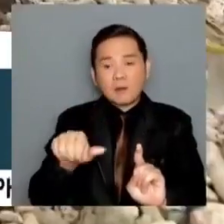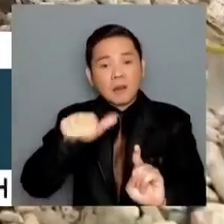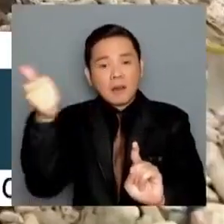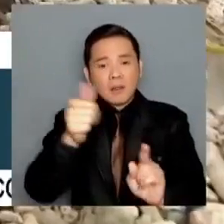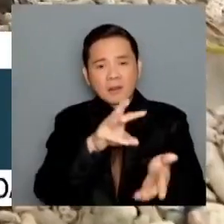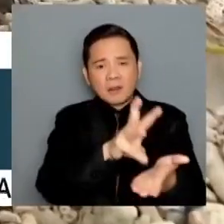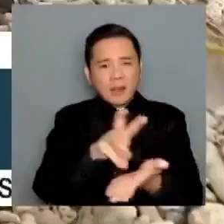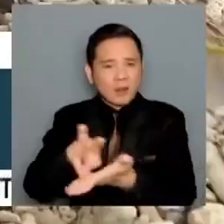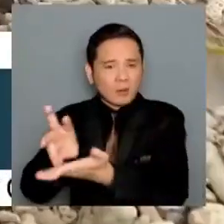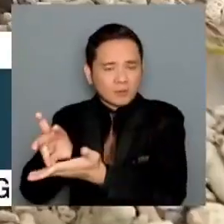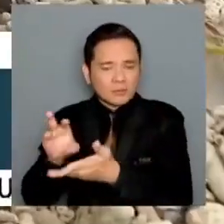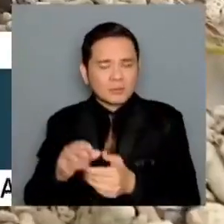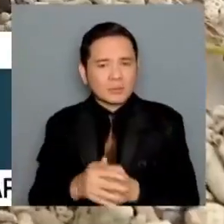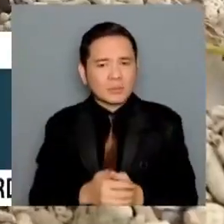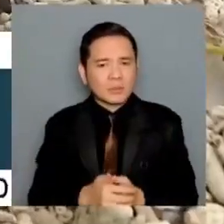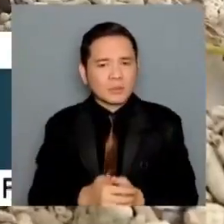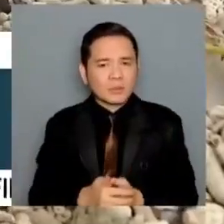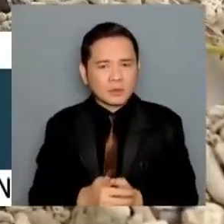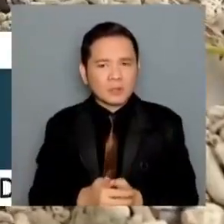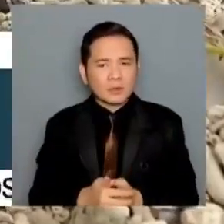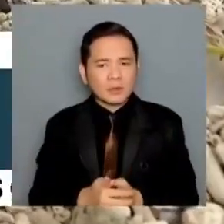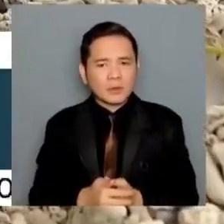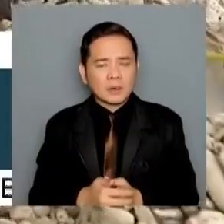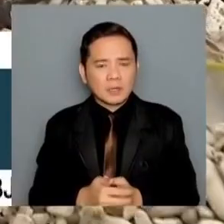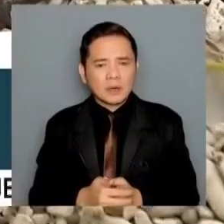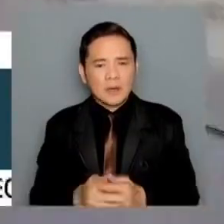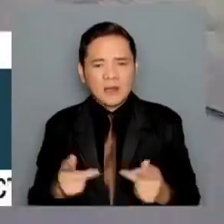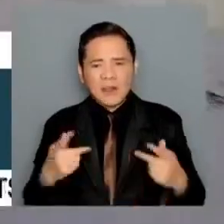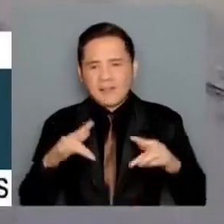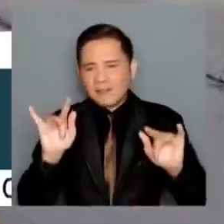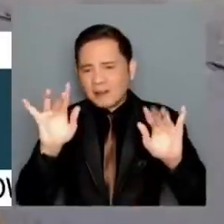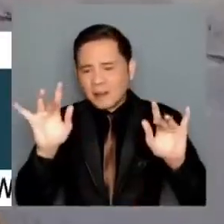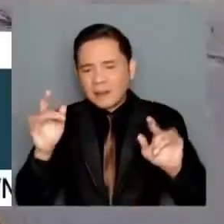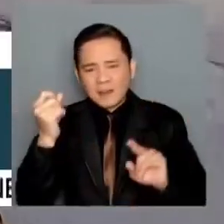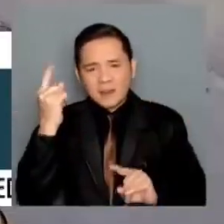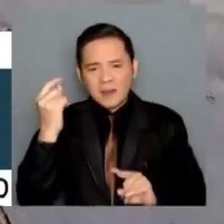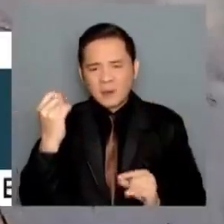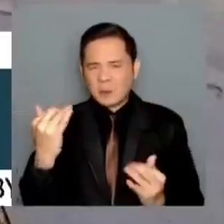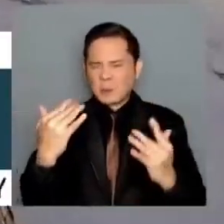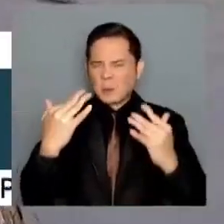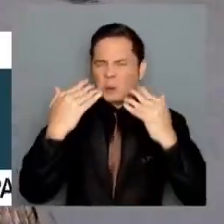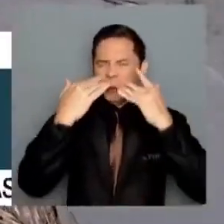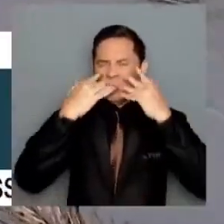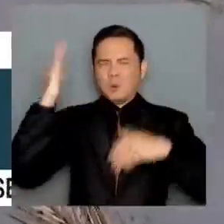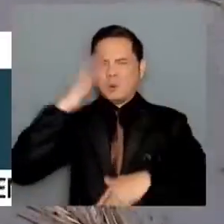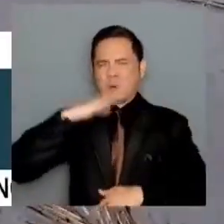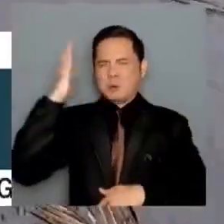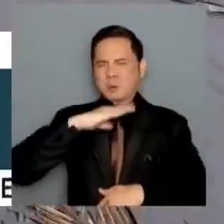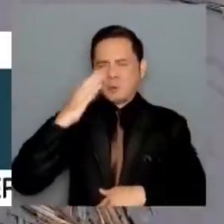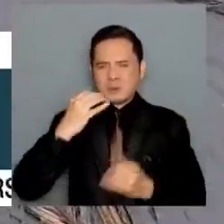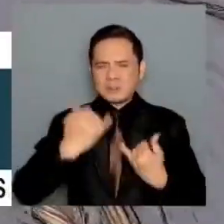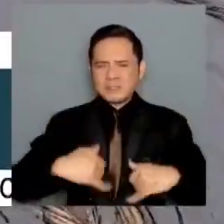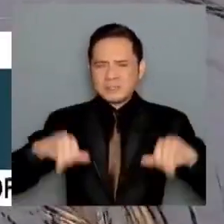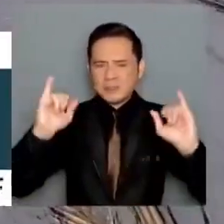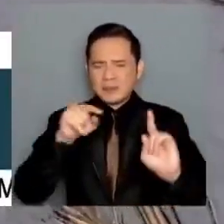still at the scene, but the smell can be smell already at the